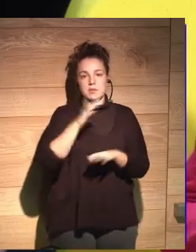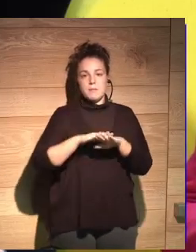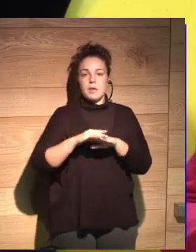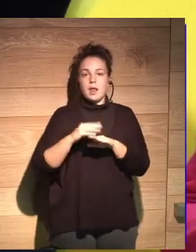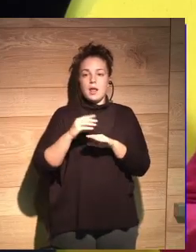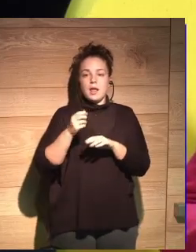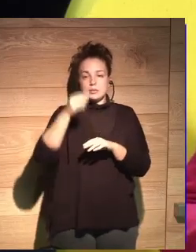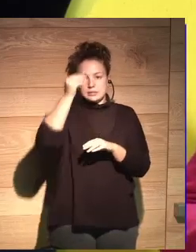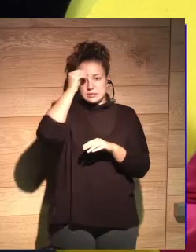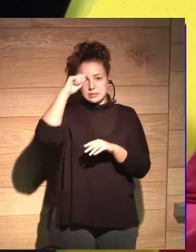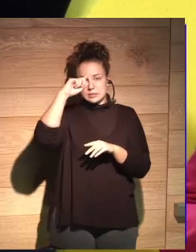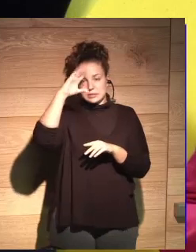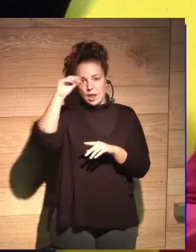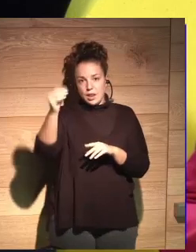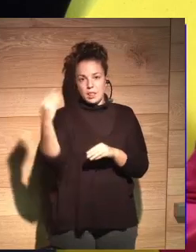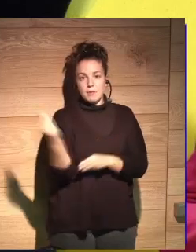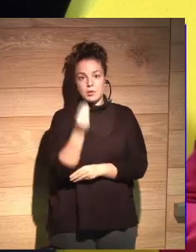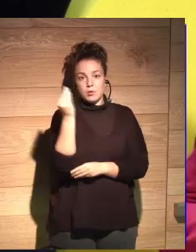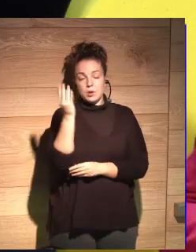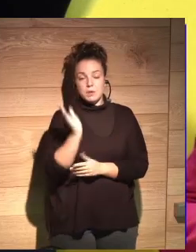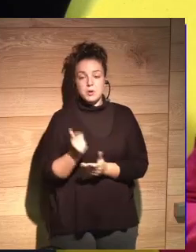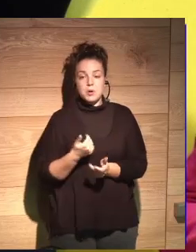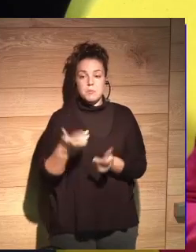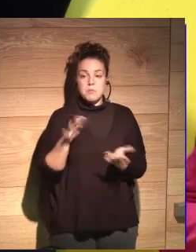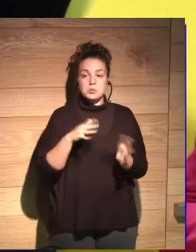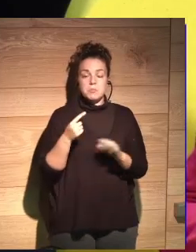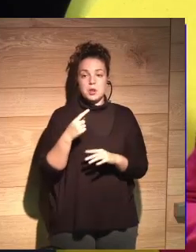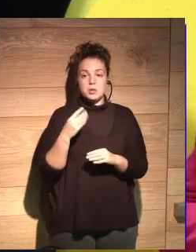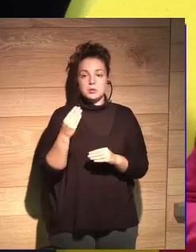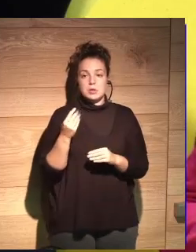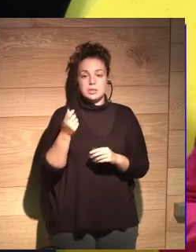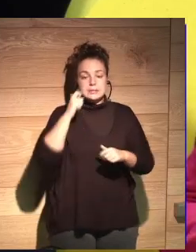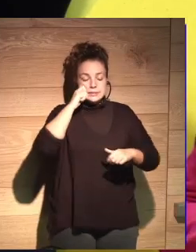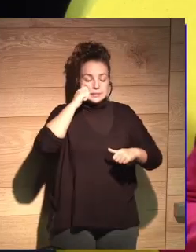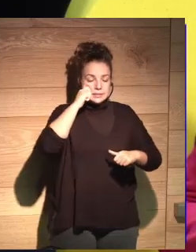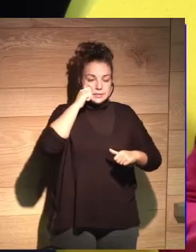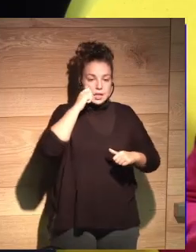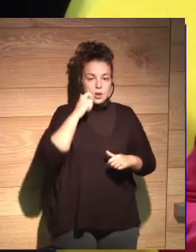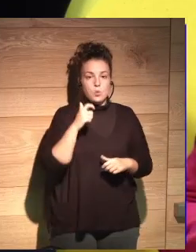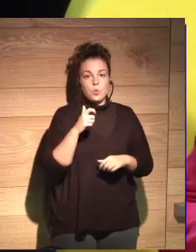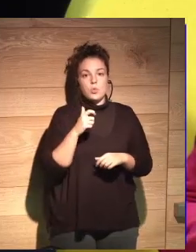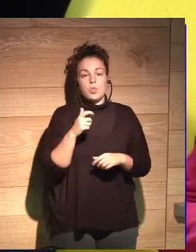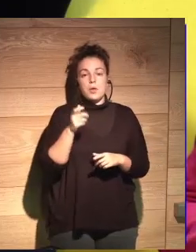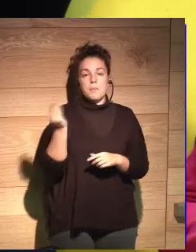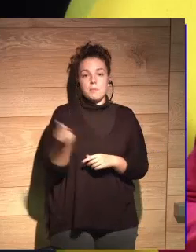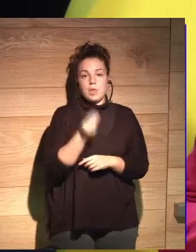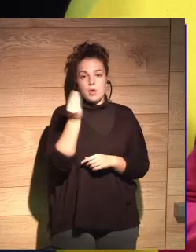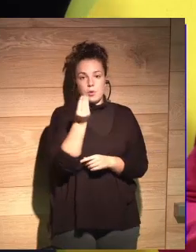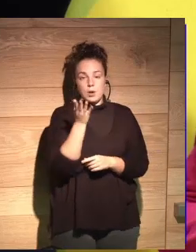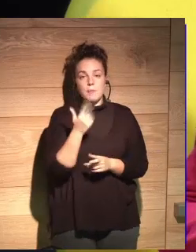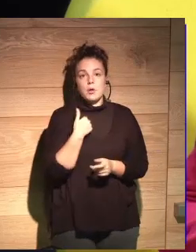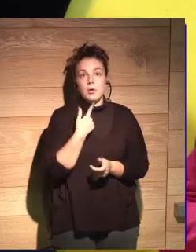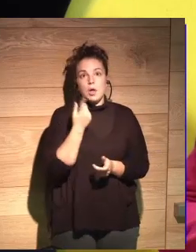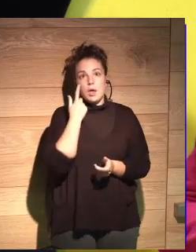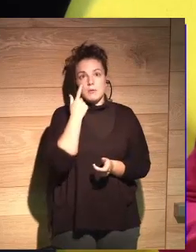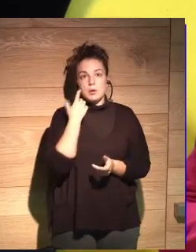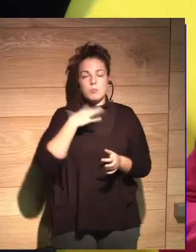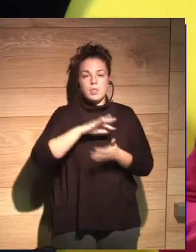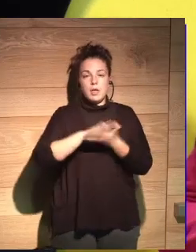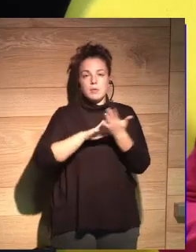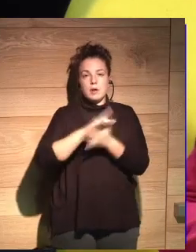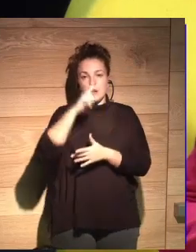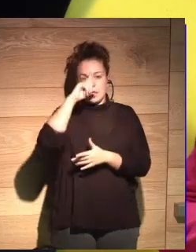probably going to be more acceptable too. But I do think it makes sense to speak of intelligence. It's just that it's much broader than we normally think, because